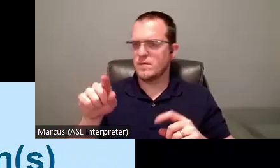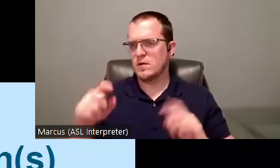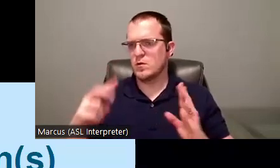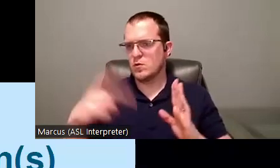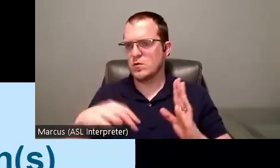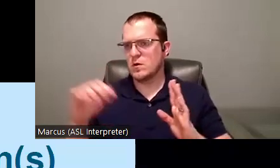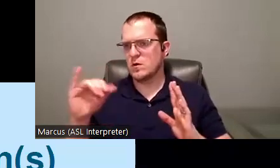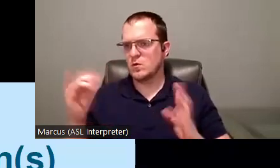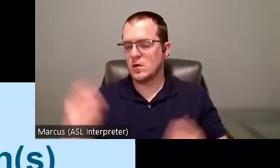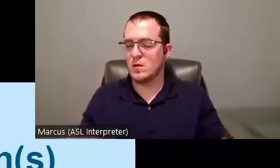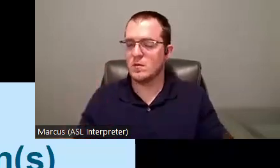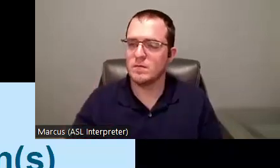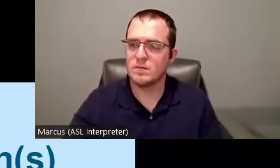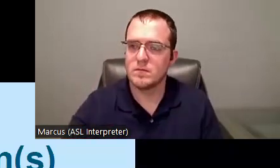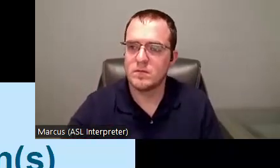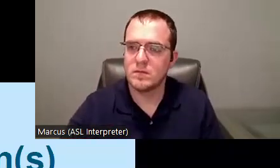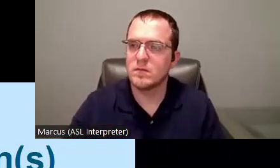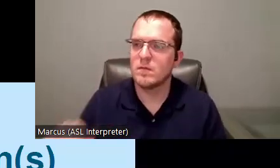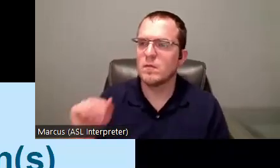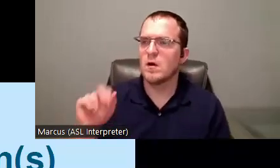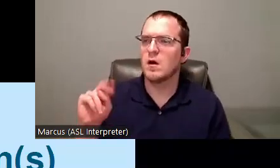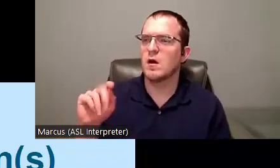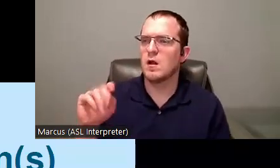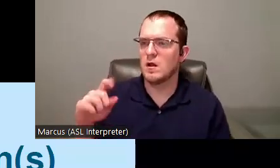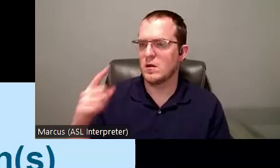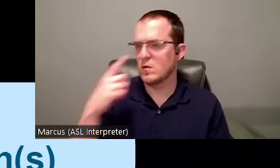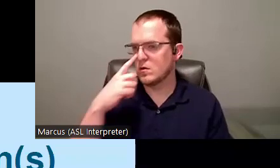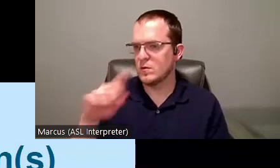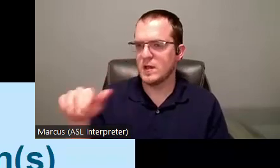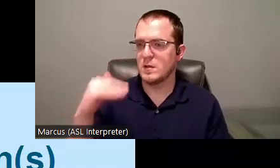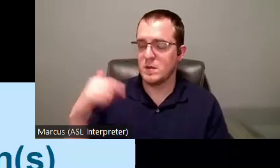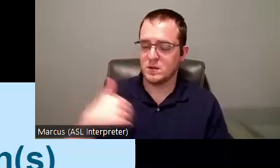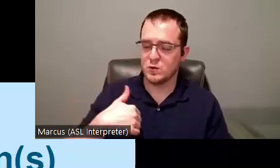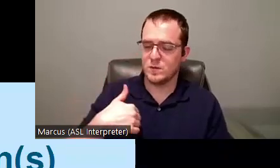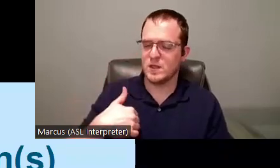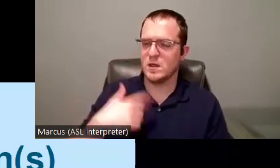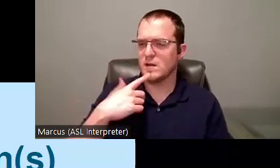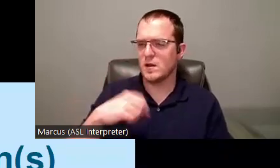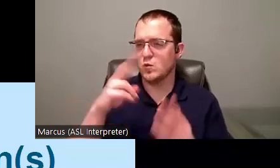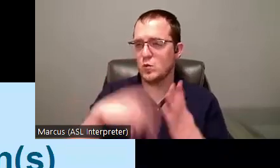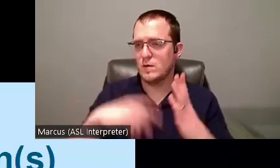well. Yeah, do you want to email that to me and I can read your statement?